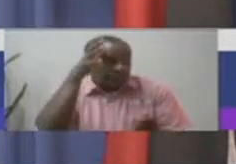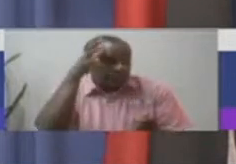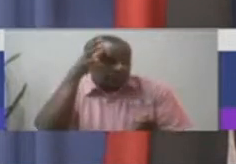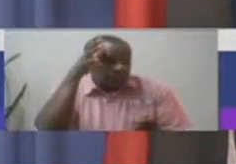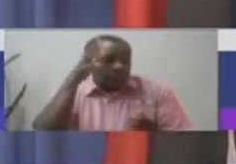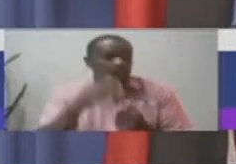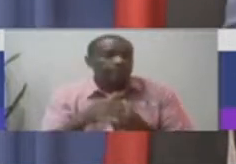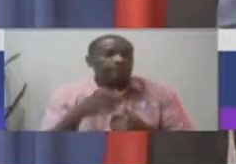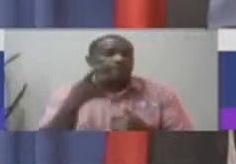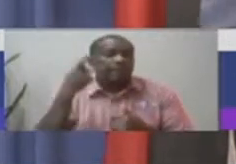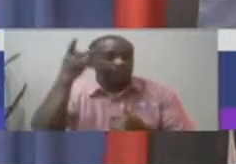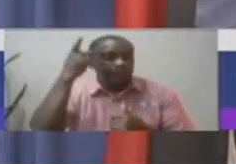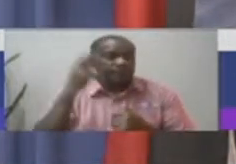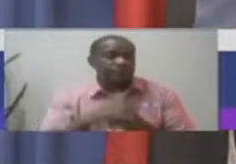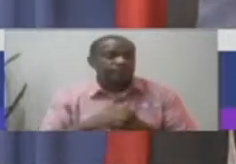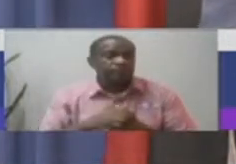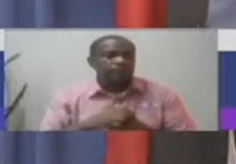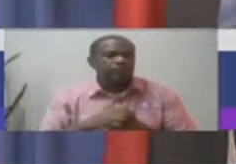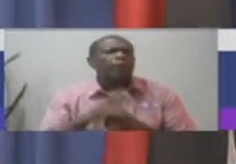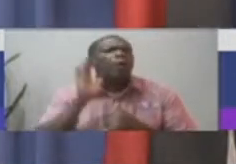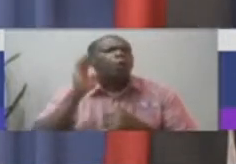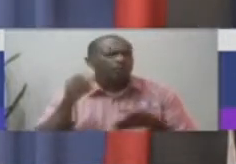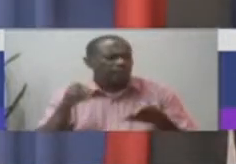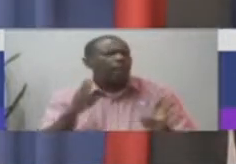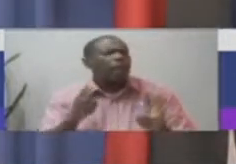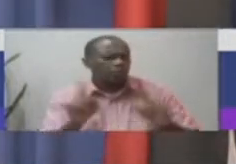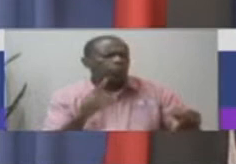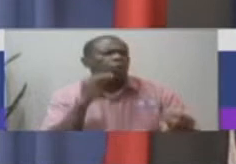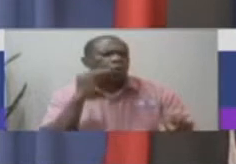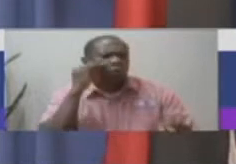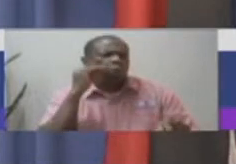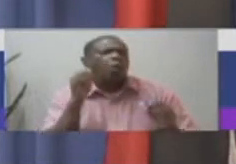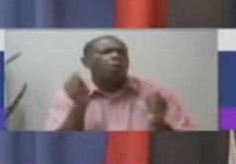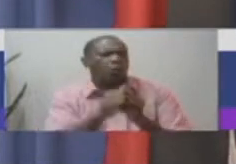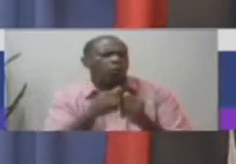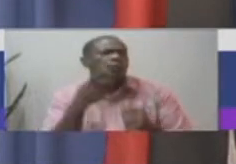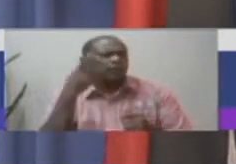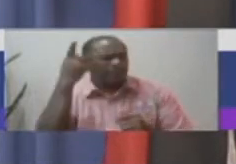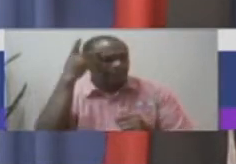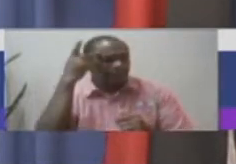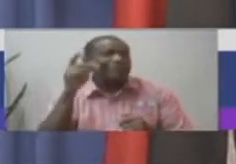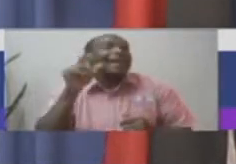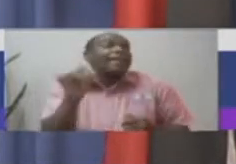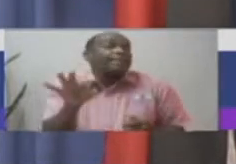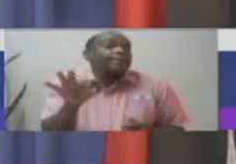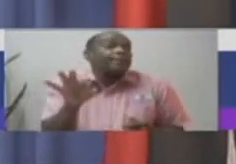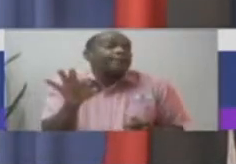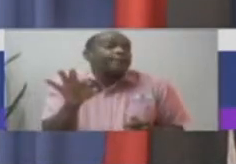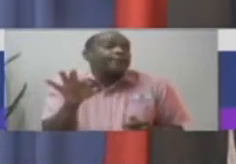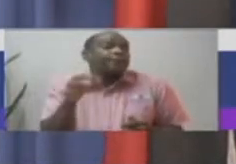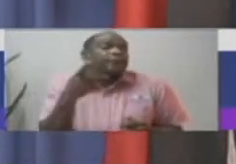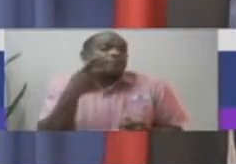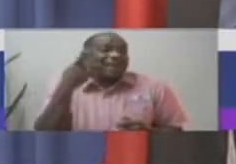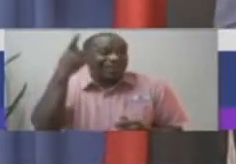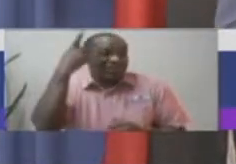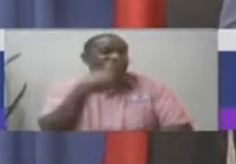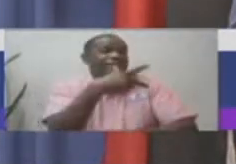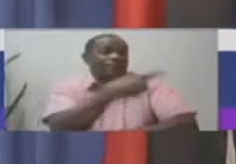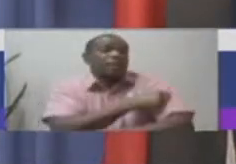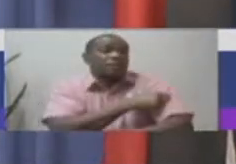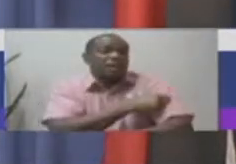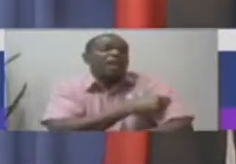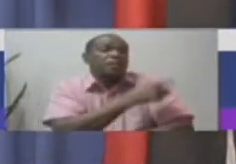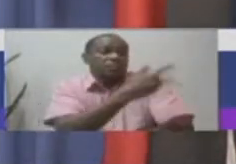will be allowed to go home with their parents if the parents are vaccinated. So parents bringing